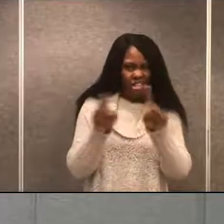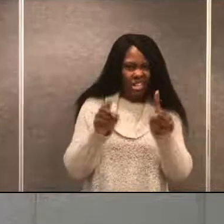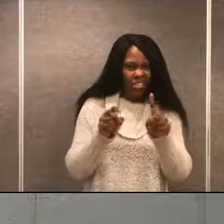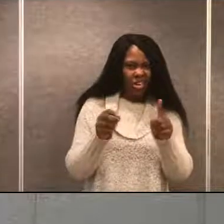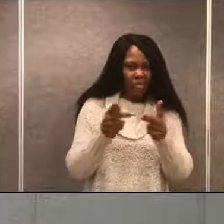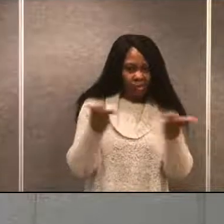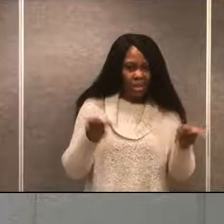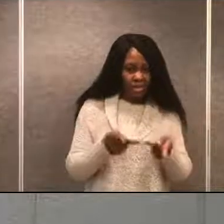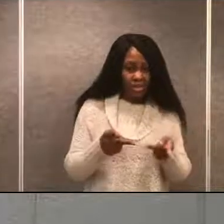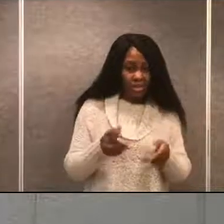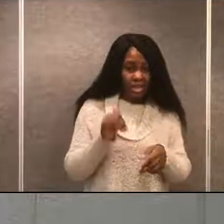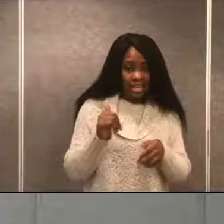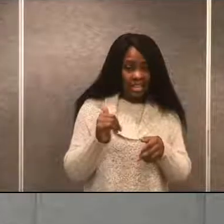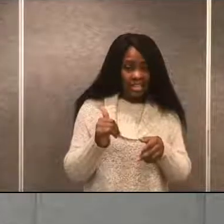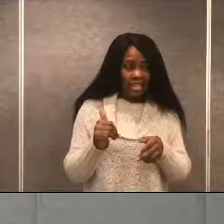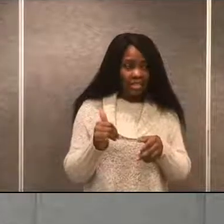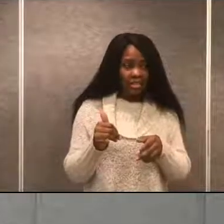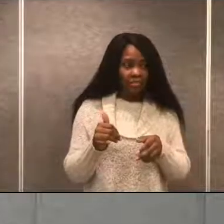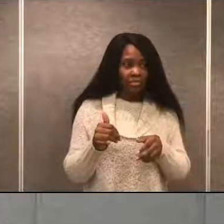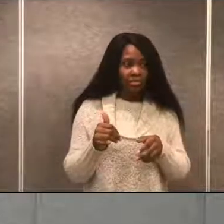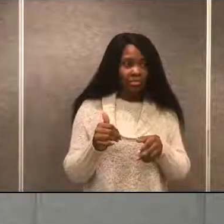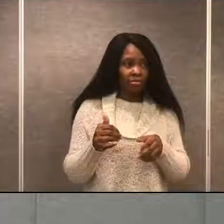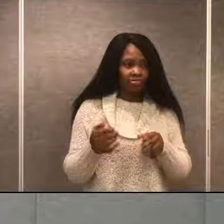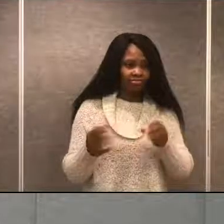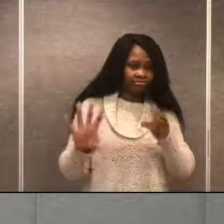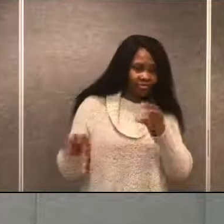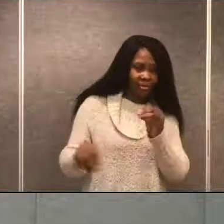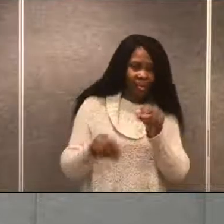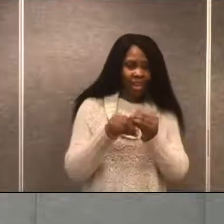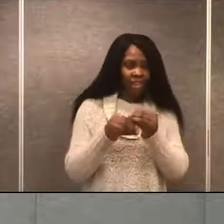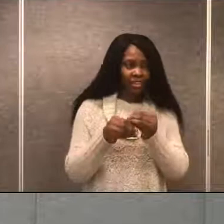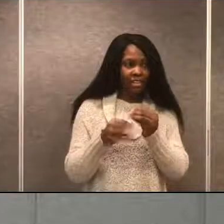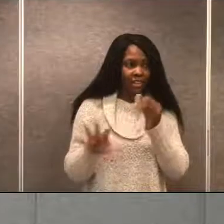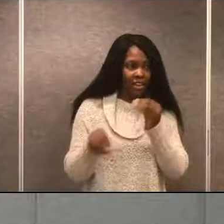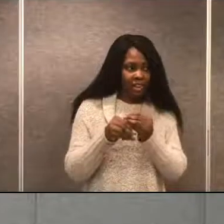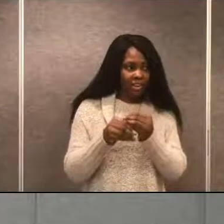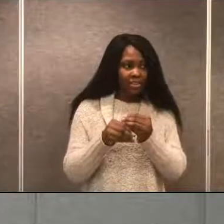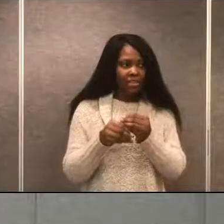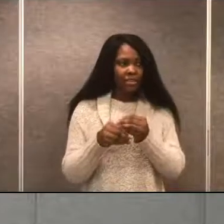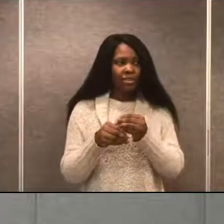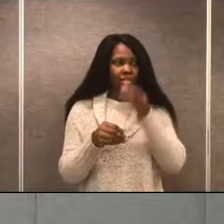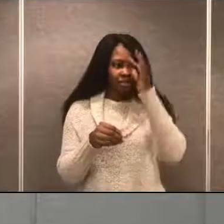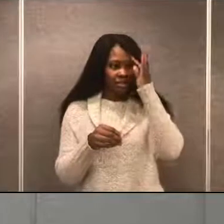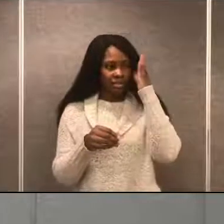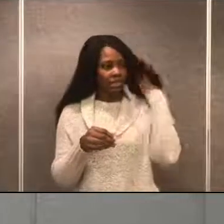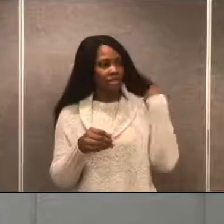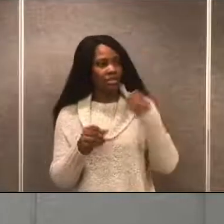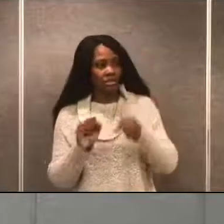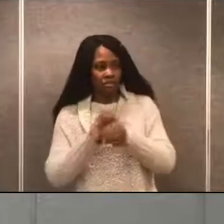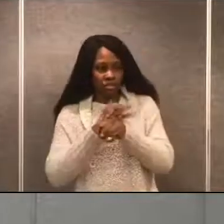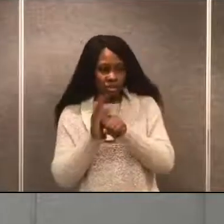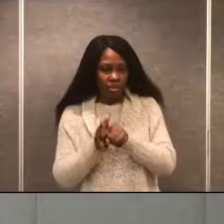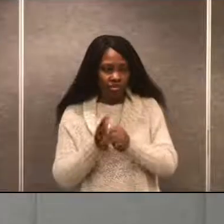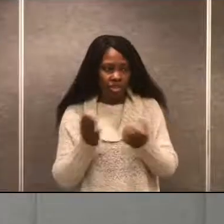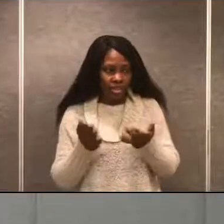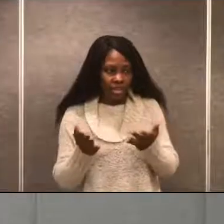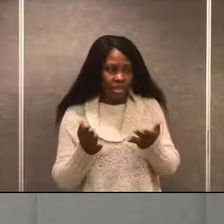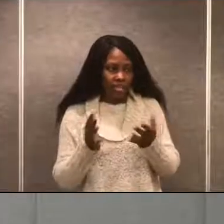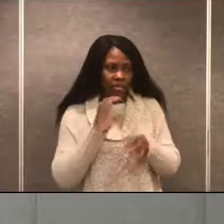the COVID numbers that are increasing in East Orange if they so happen to have contracted the virus? I'm gonna let the